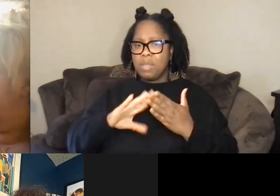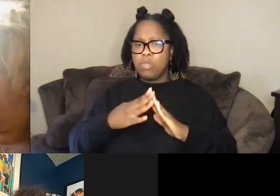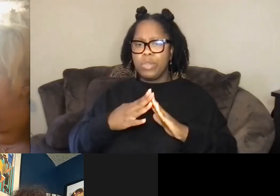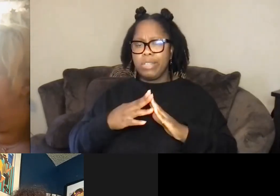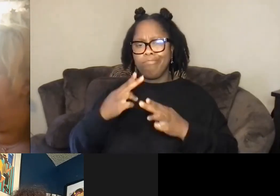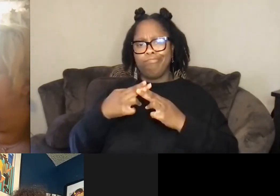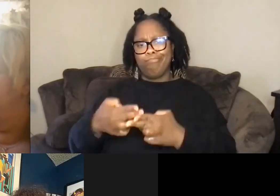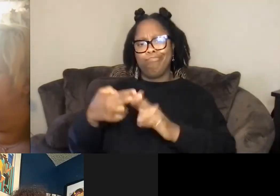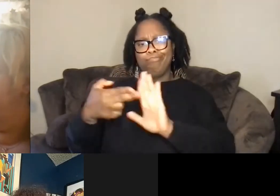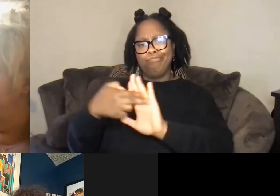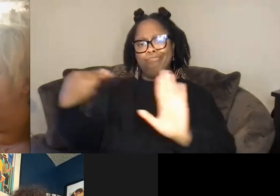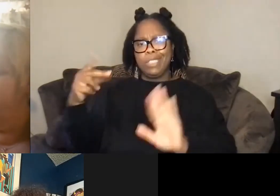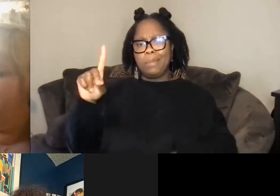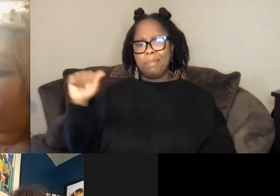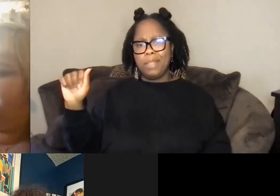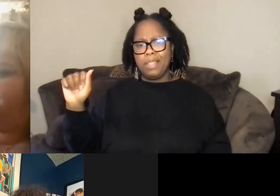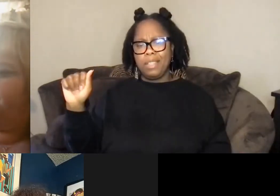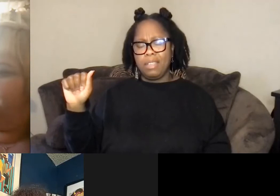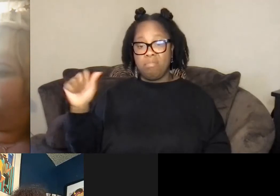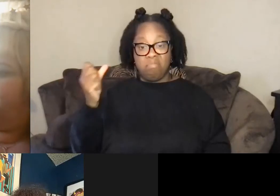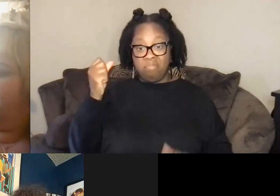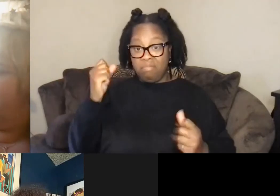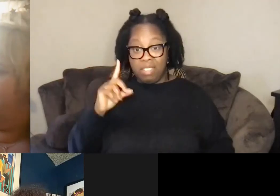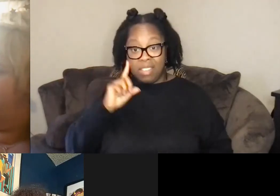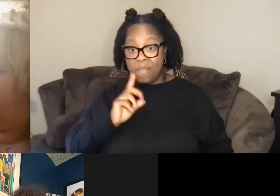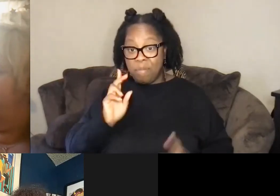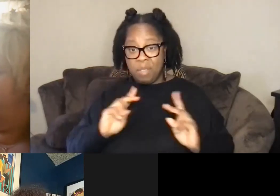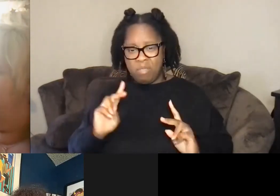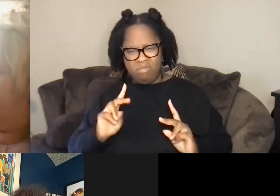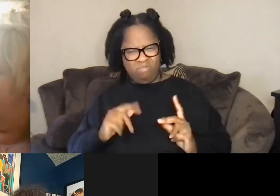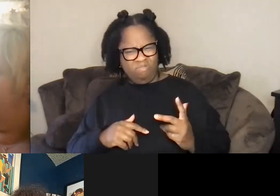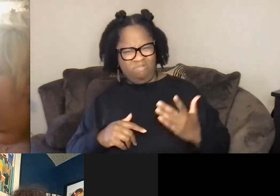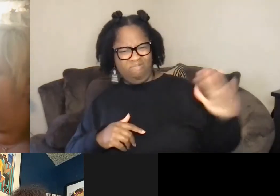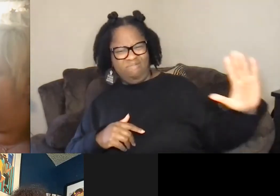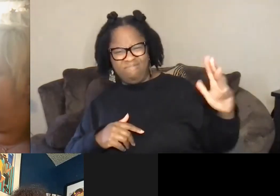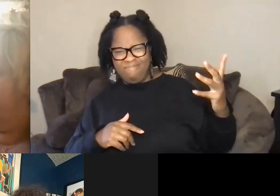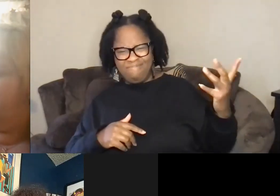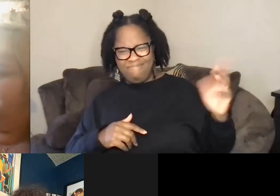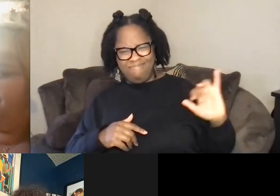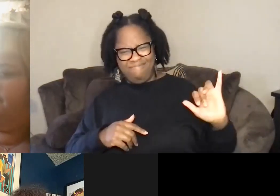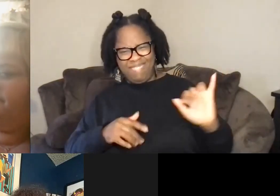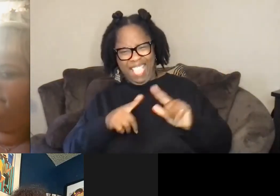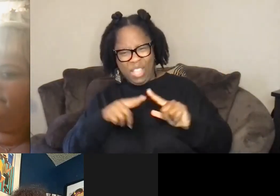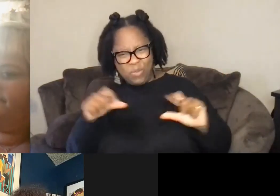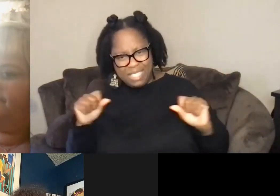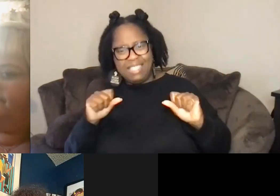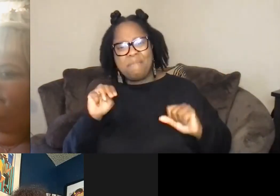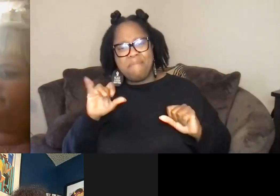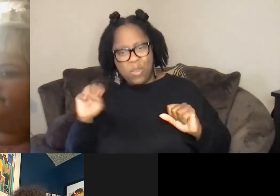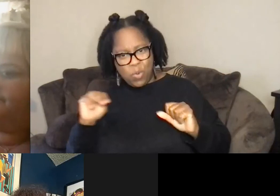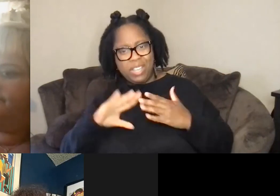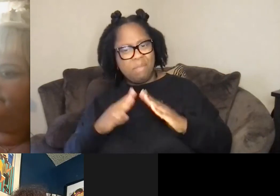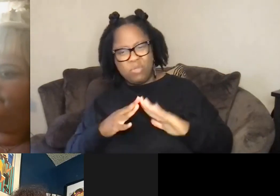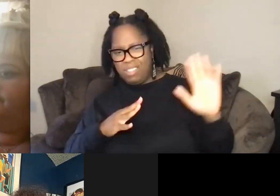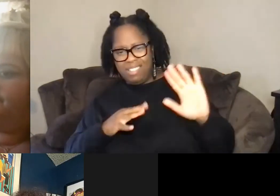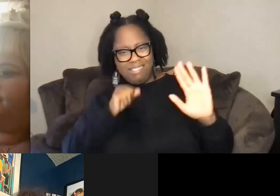labeled as disabled. A lot of deaf people think of themselves as linguistic minority community, not a disability community. So look